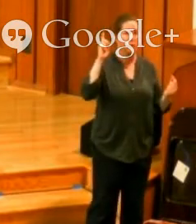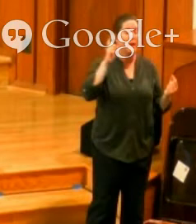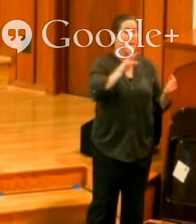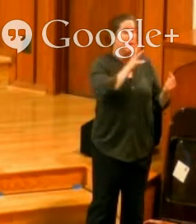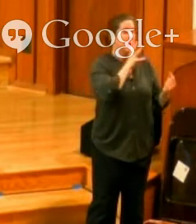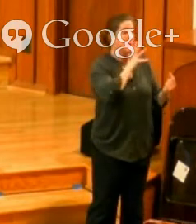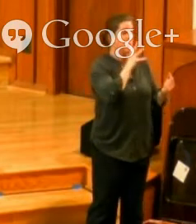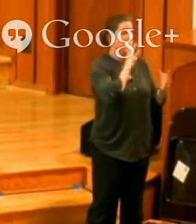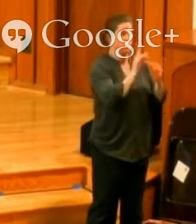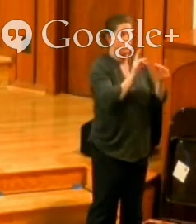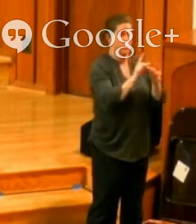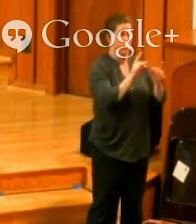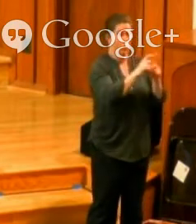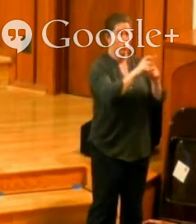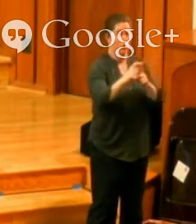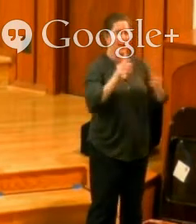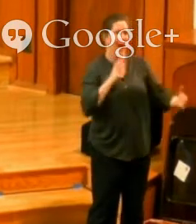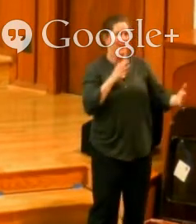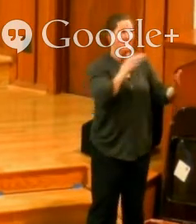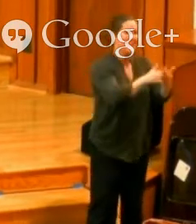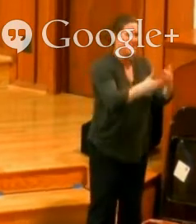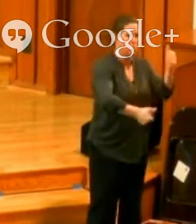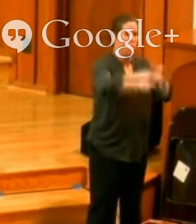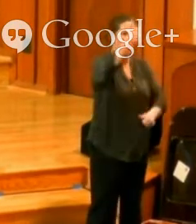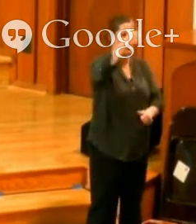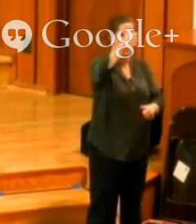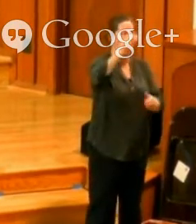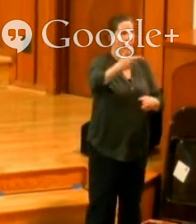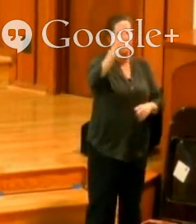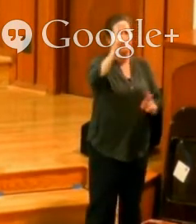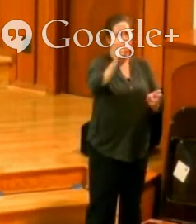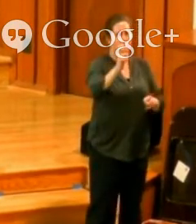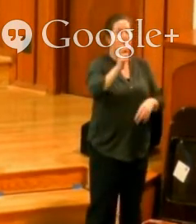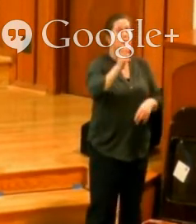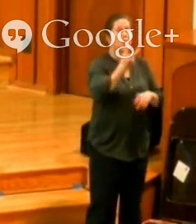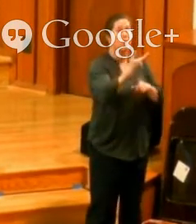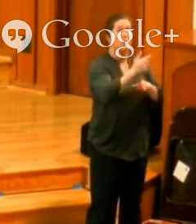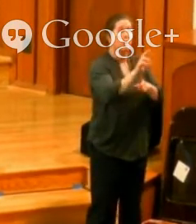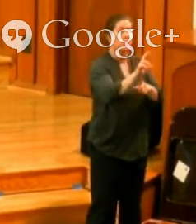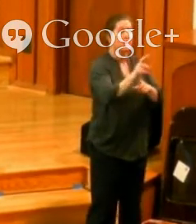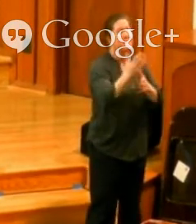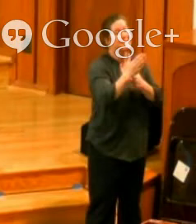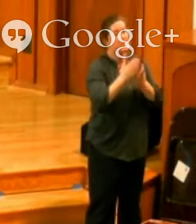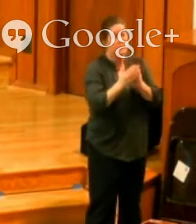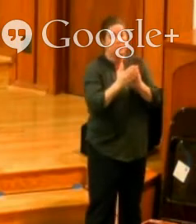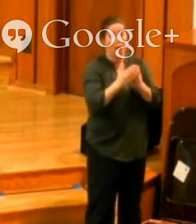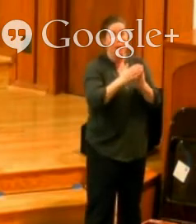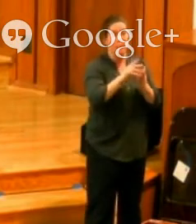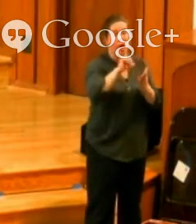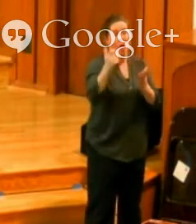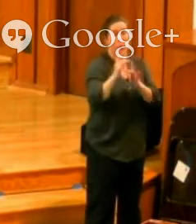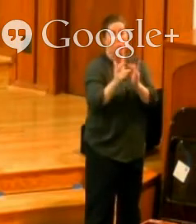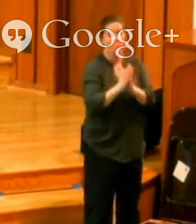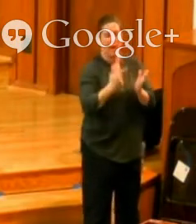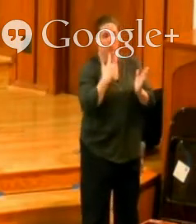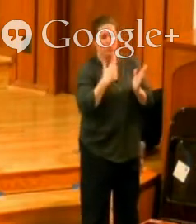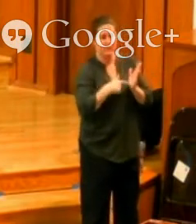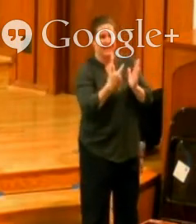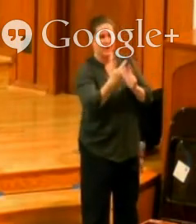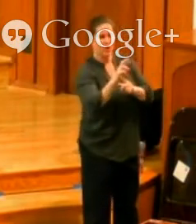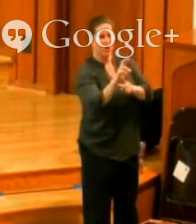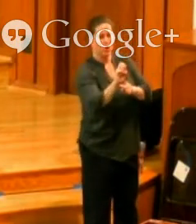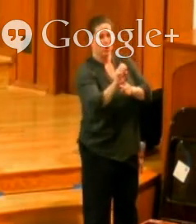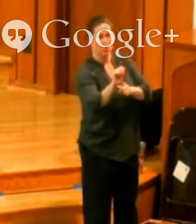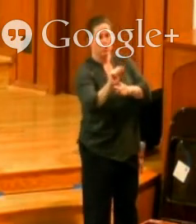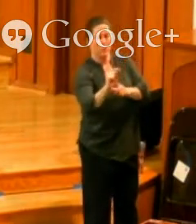High. Some translations say great words. And great words better translates to mean blasphemy. So he's going to speak blasphemy